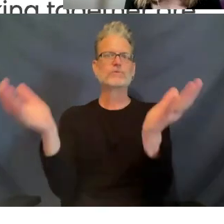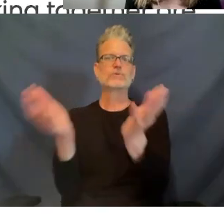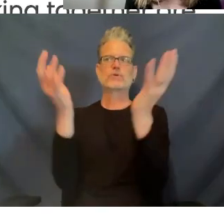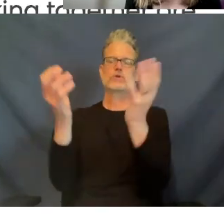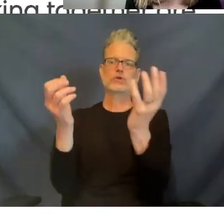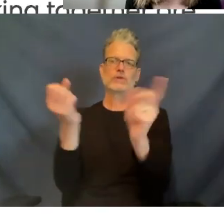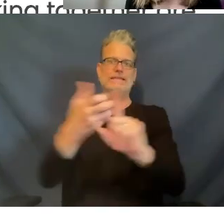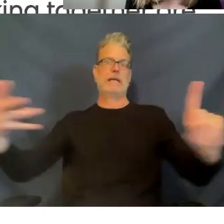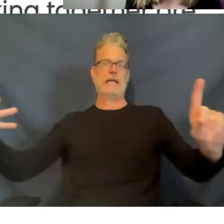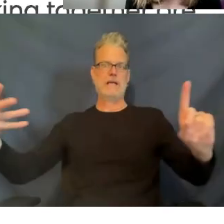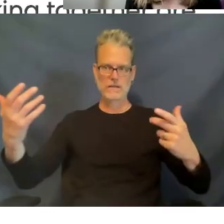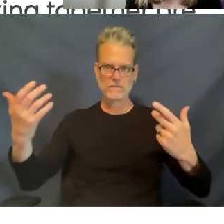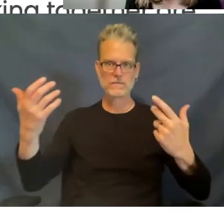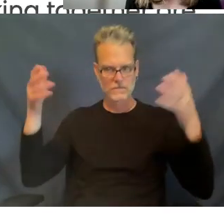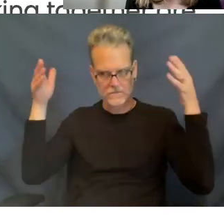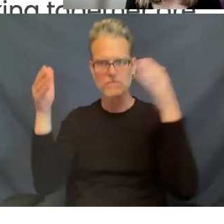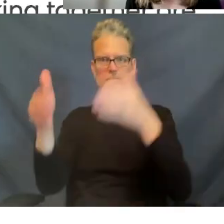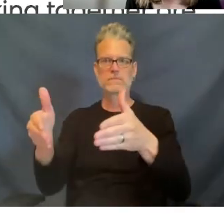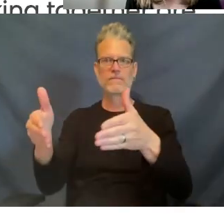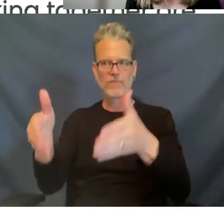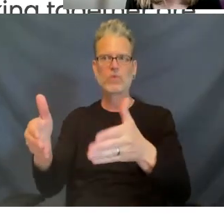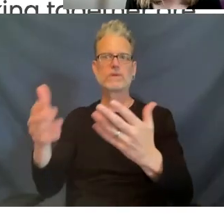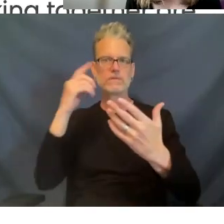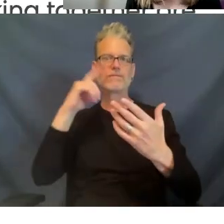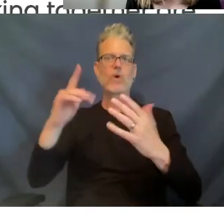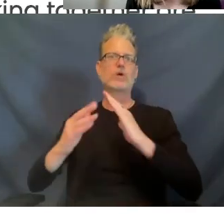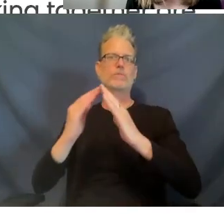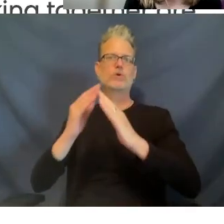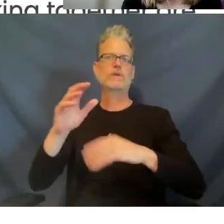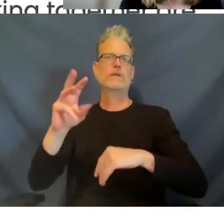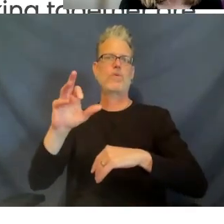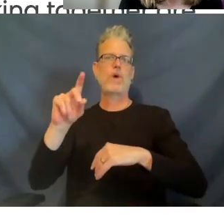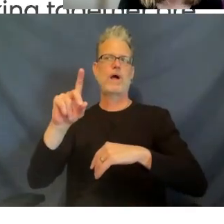thoughtful, creative, equity-focused approaches to community wildfire adaptation.